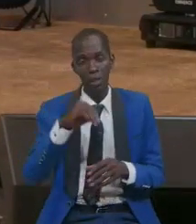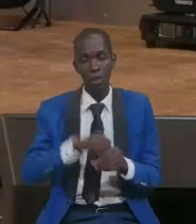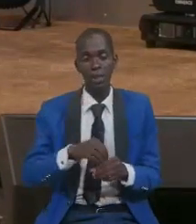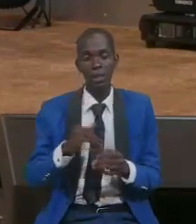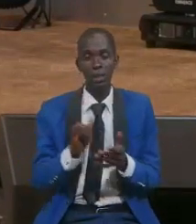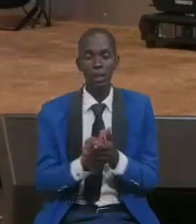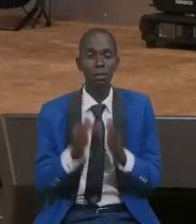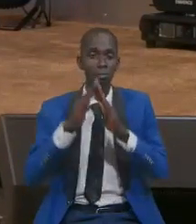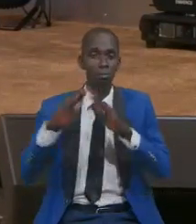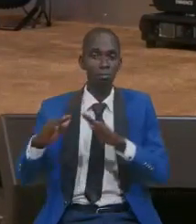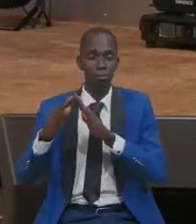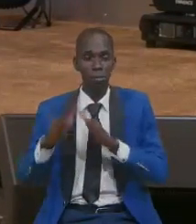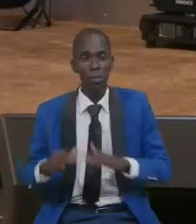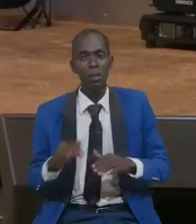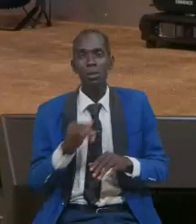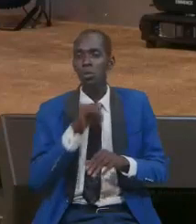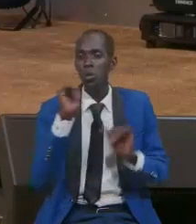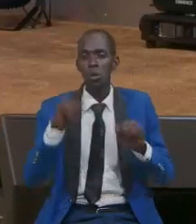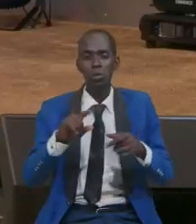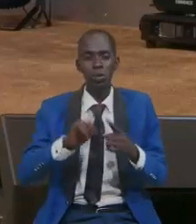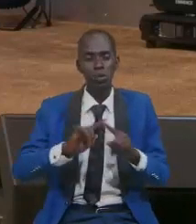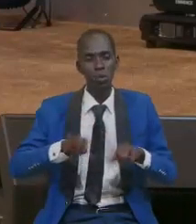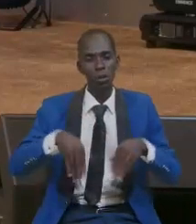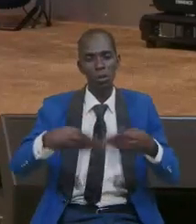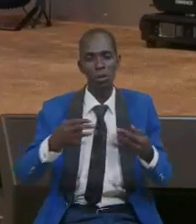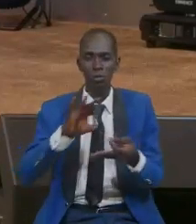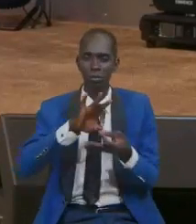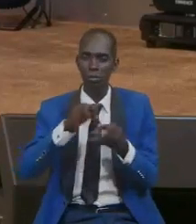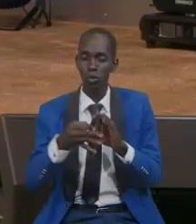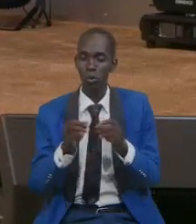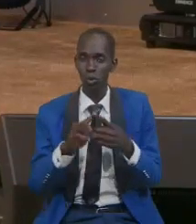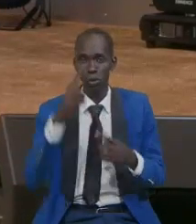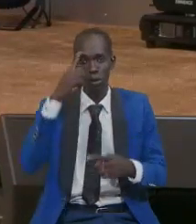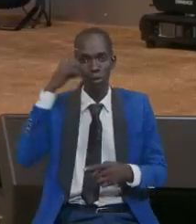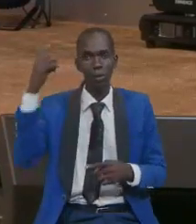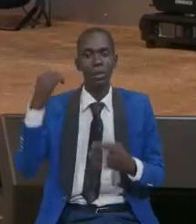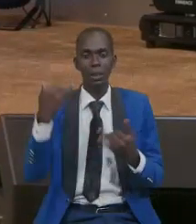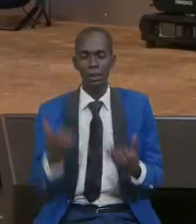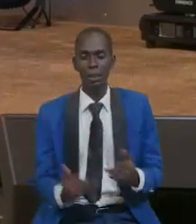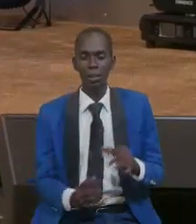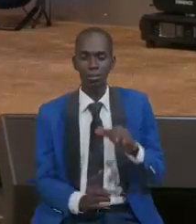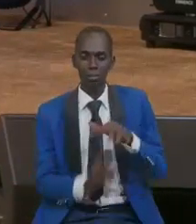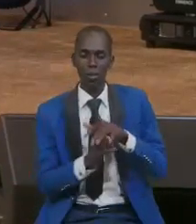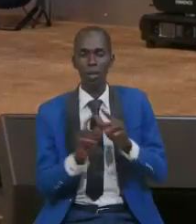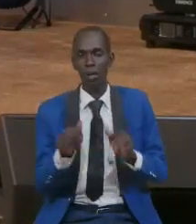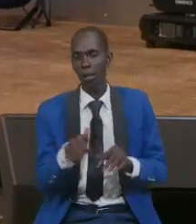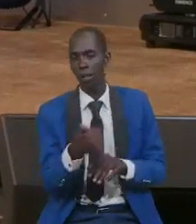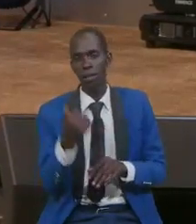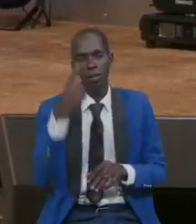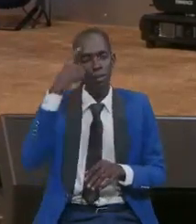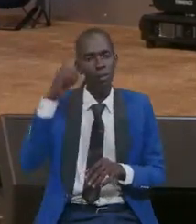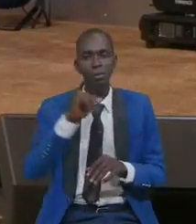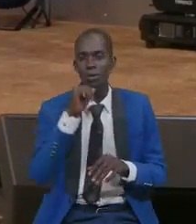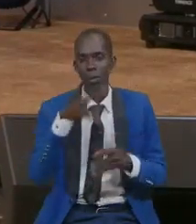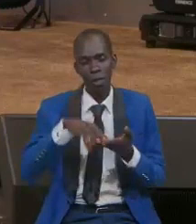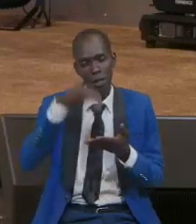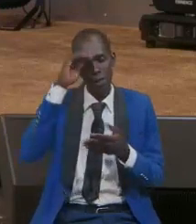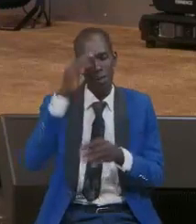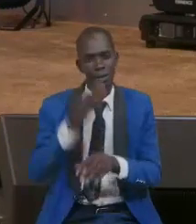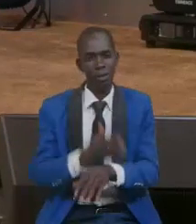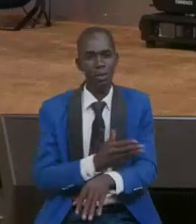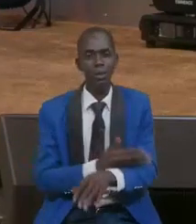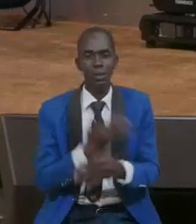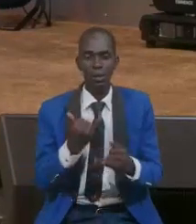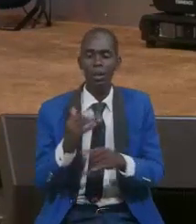the Chaldeans. They could not interpret the dream. Now, he has another dream, and he had not learned his lesson. He